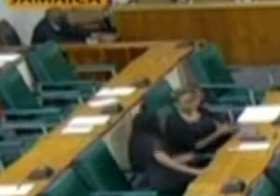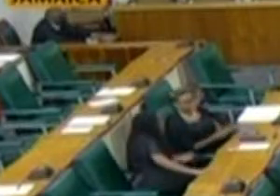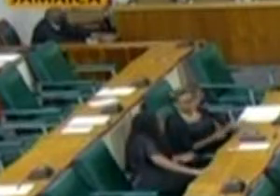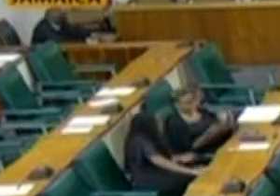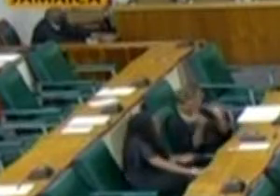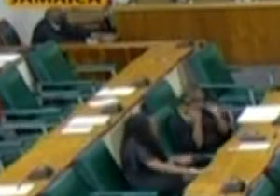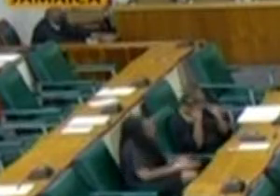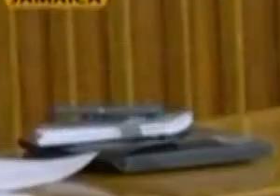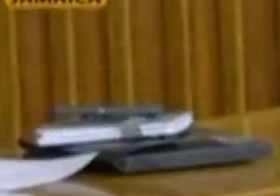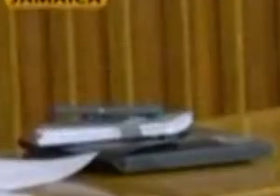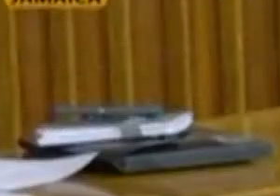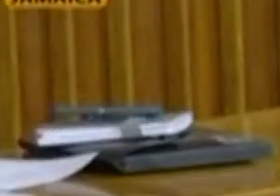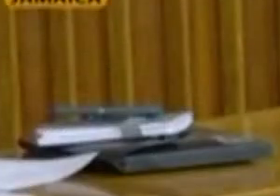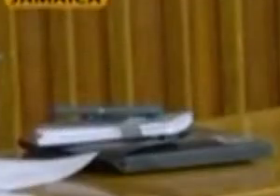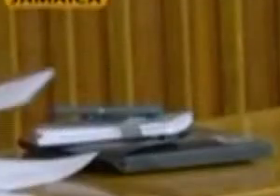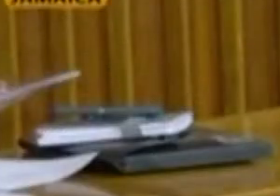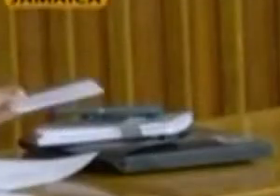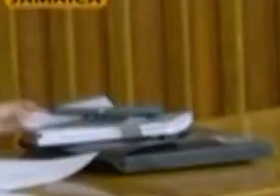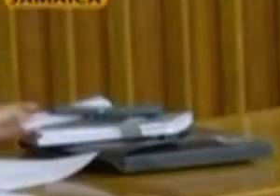The following is a message